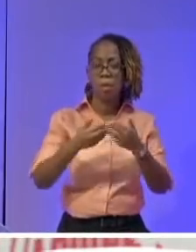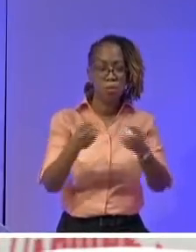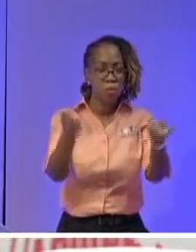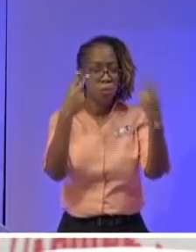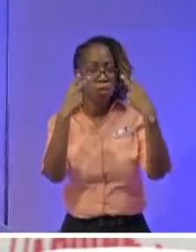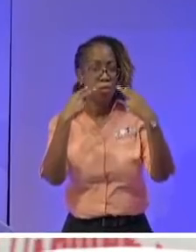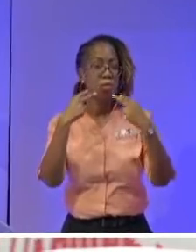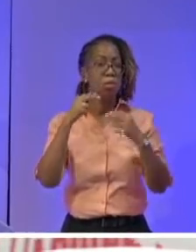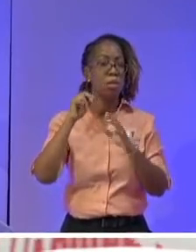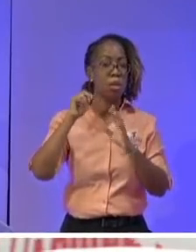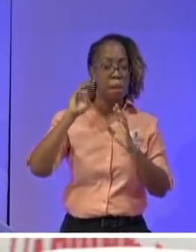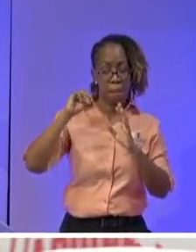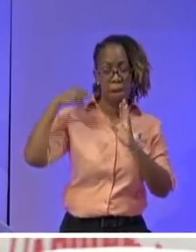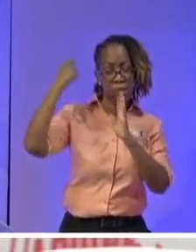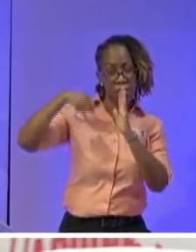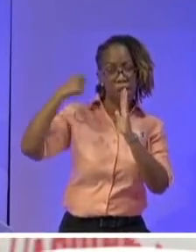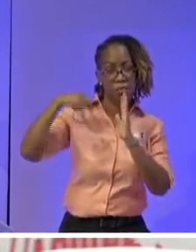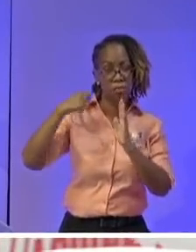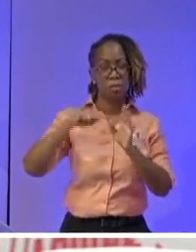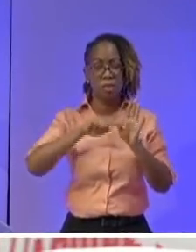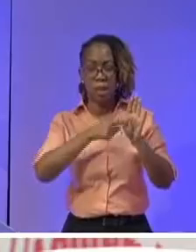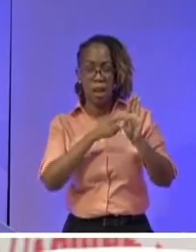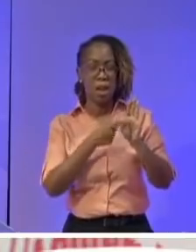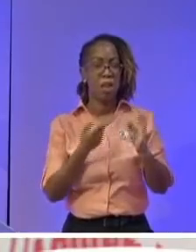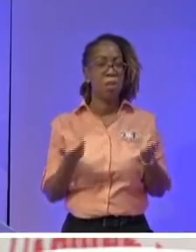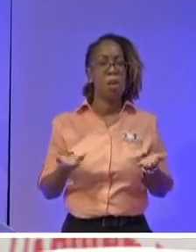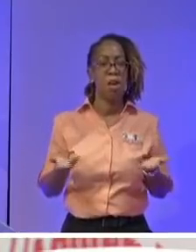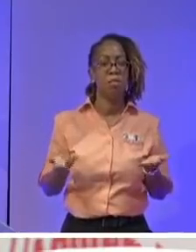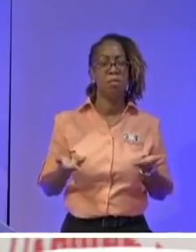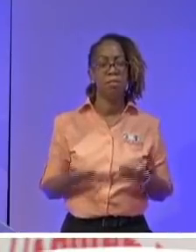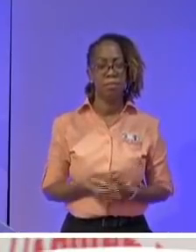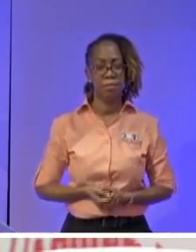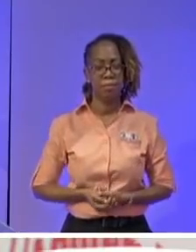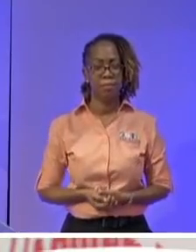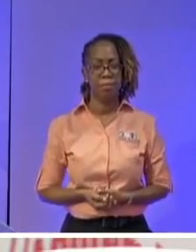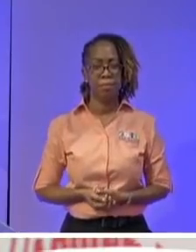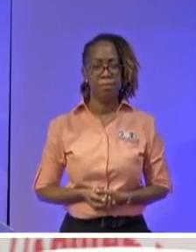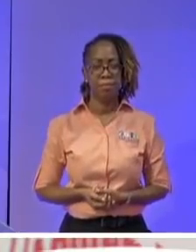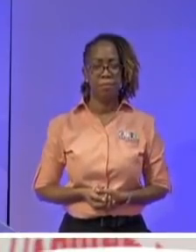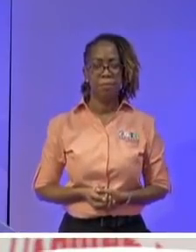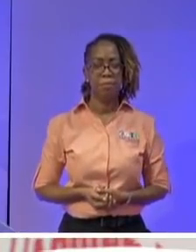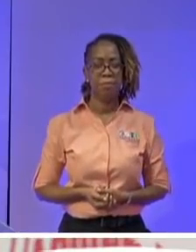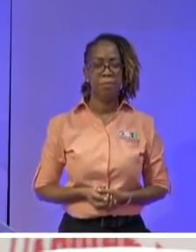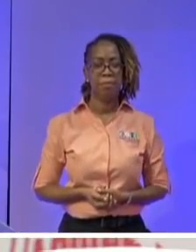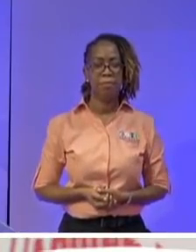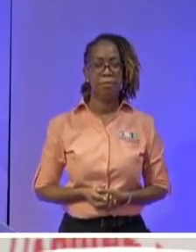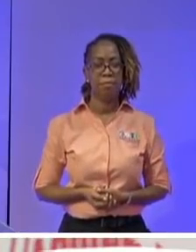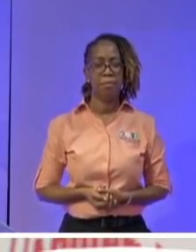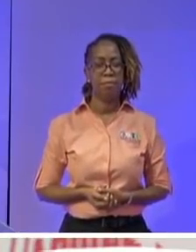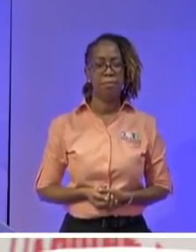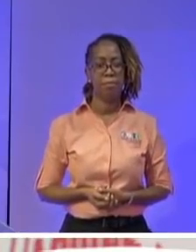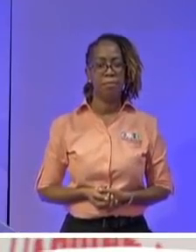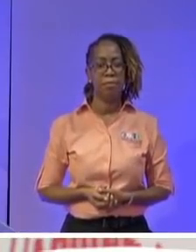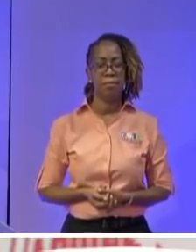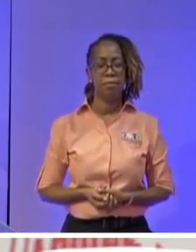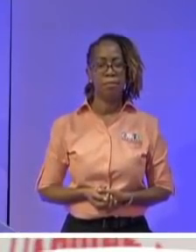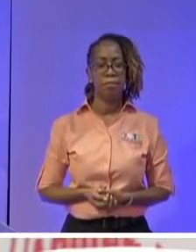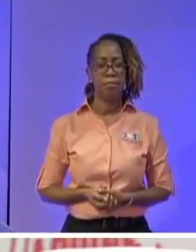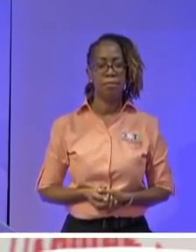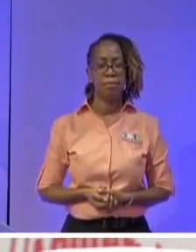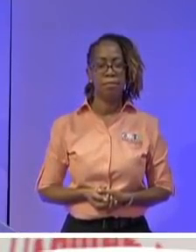listening public. So we begin, as usual, with the COVID-19 update for the 28th of December, 2021, which is